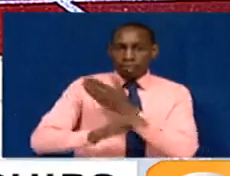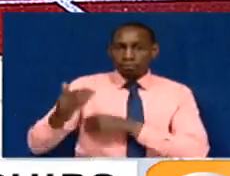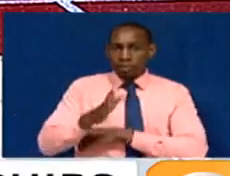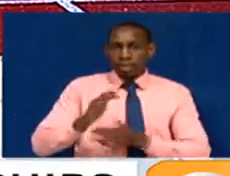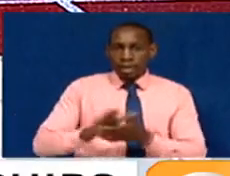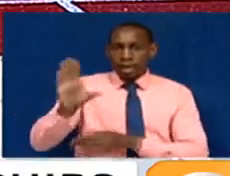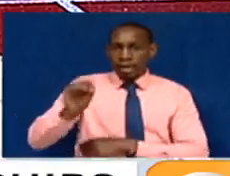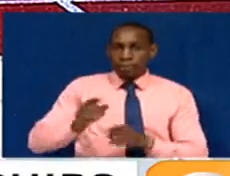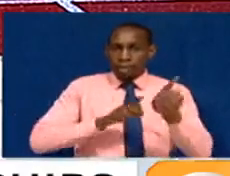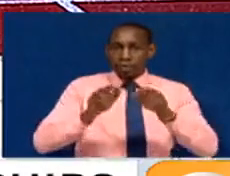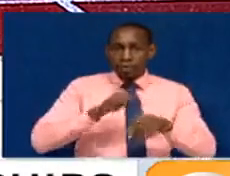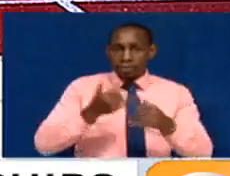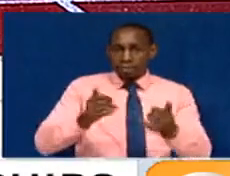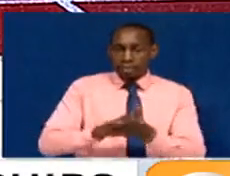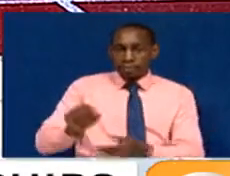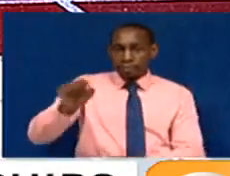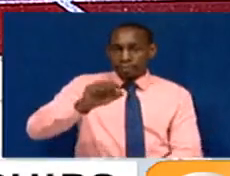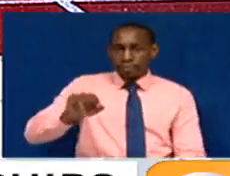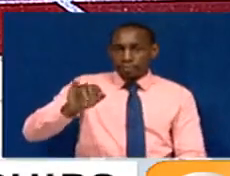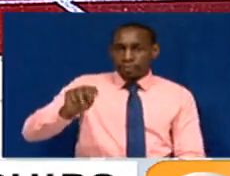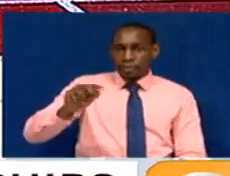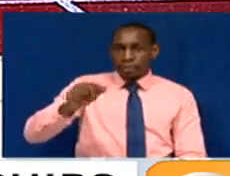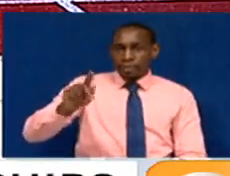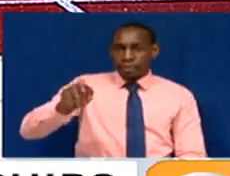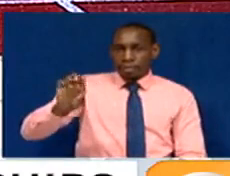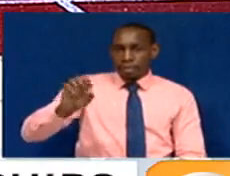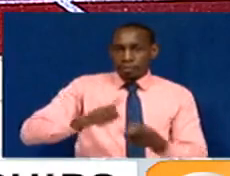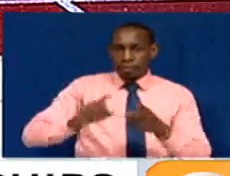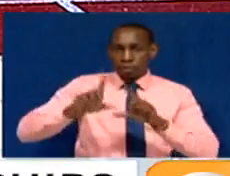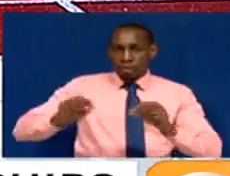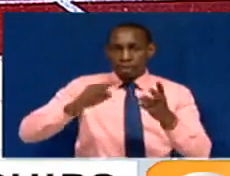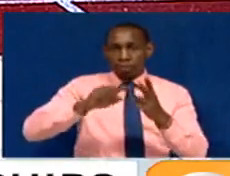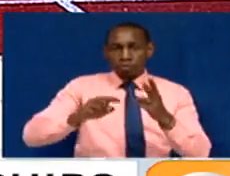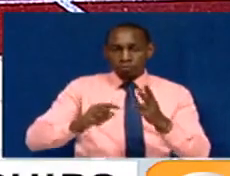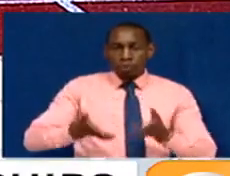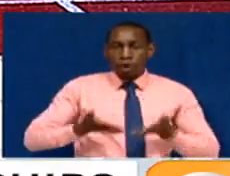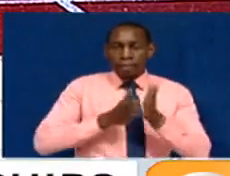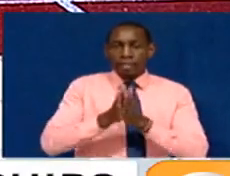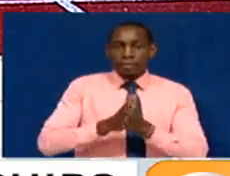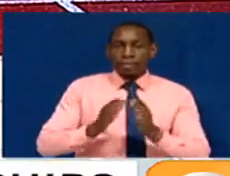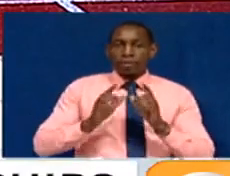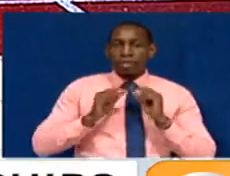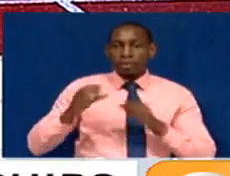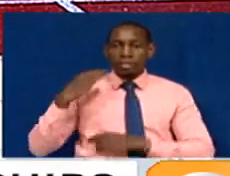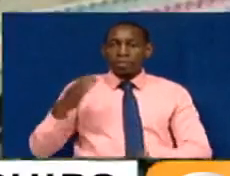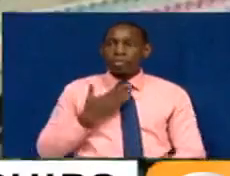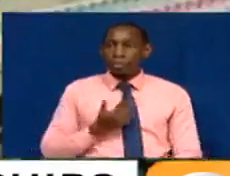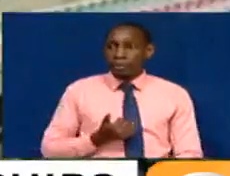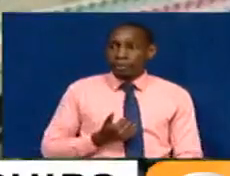continental tour. So far, Singapore and Japan are the other countries that have expressed their interest to host the championship.